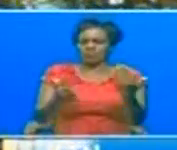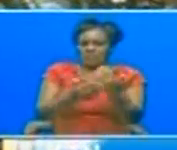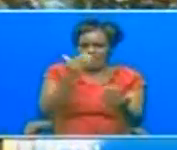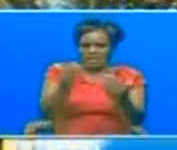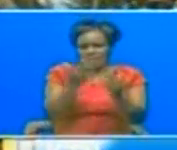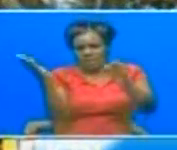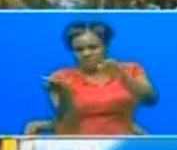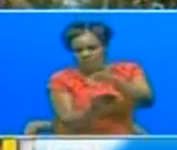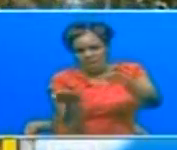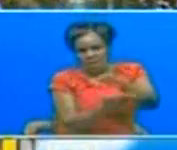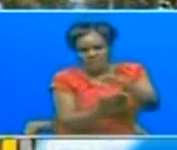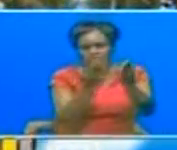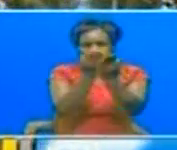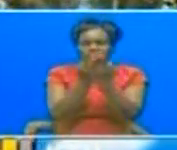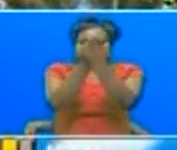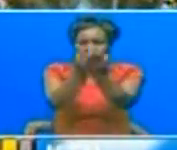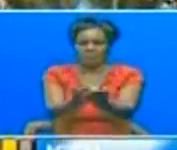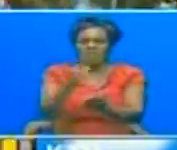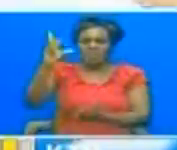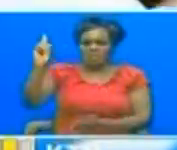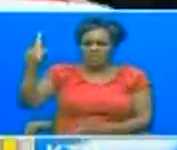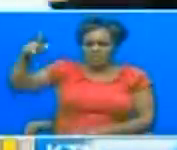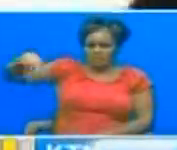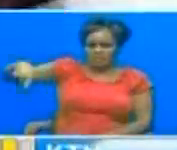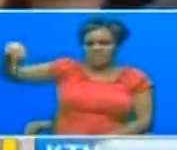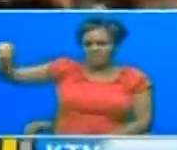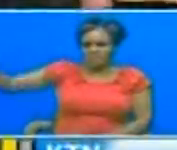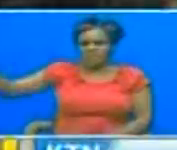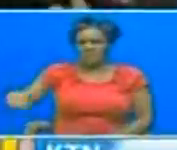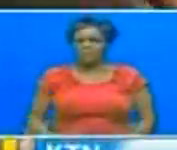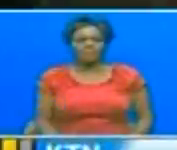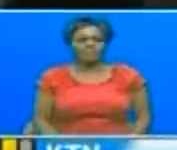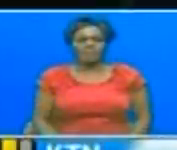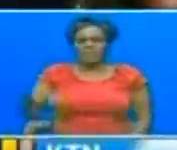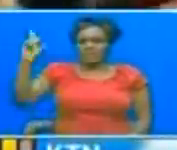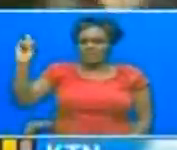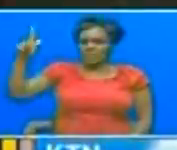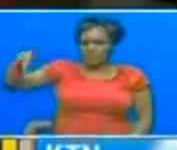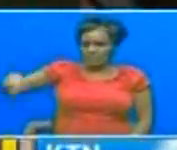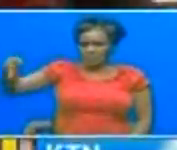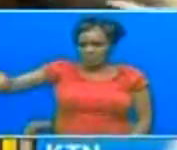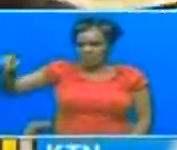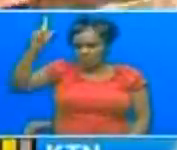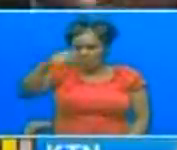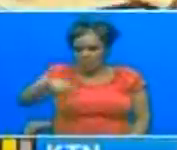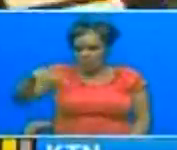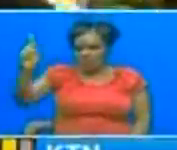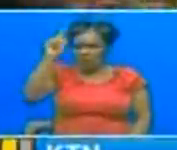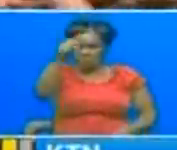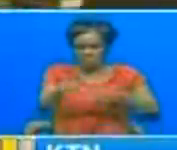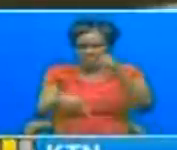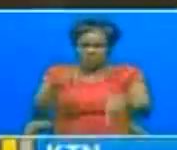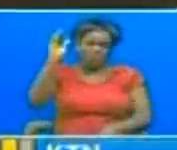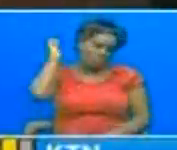with the recommendations to the Director of Public Prosecutions. The DPP has already approved charges against